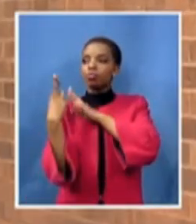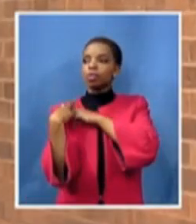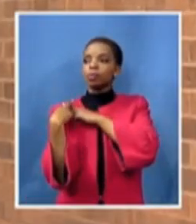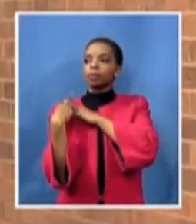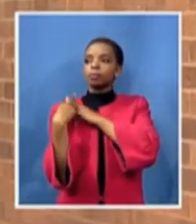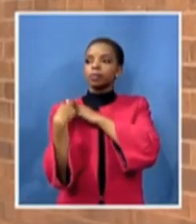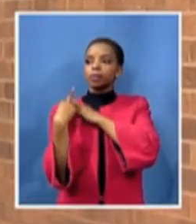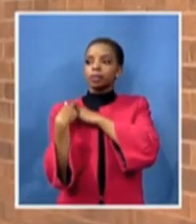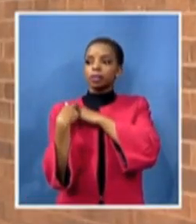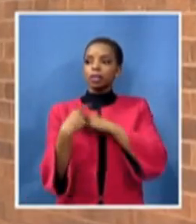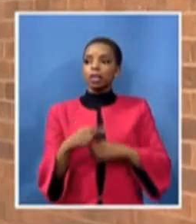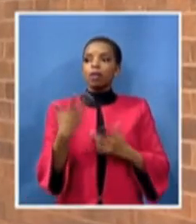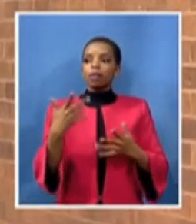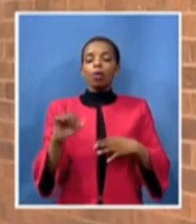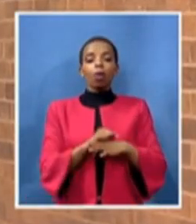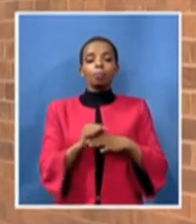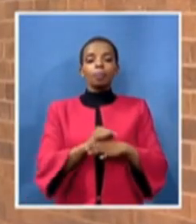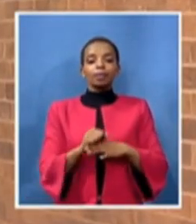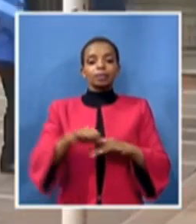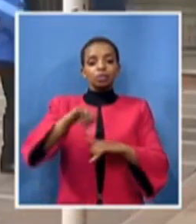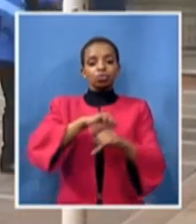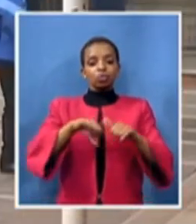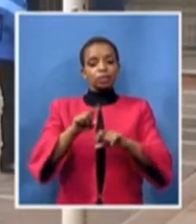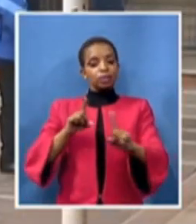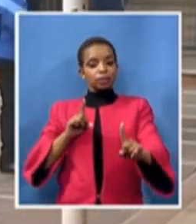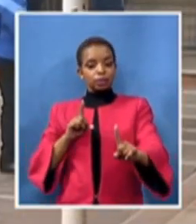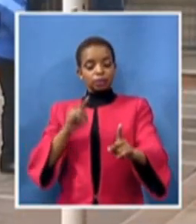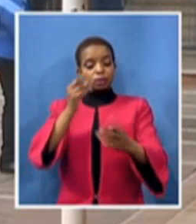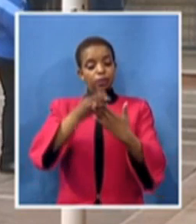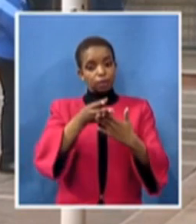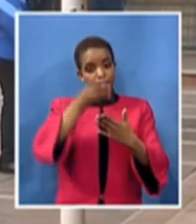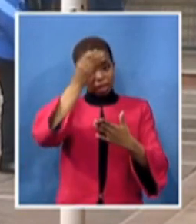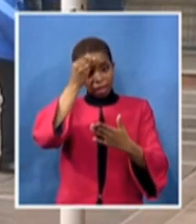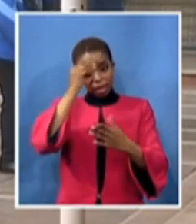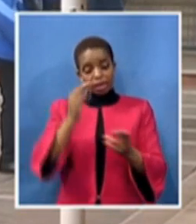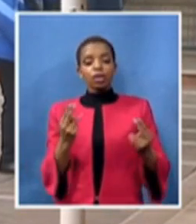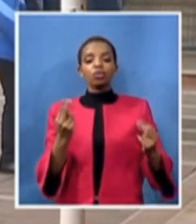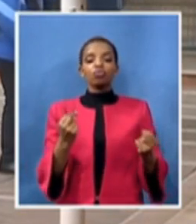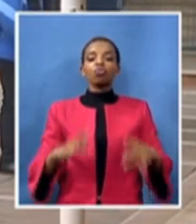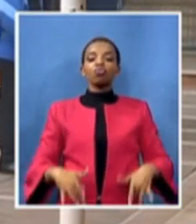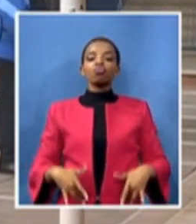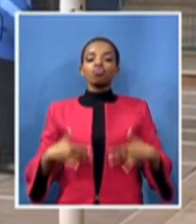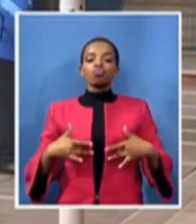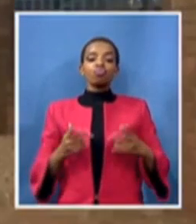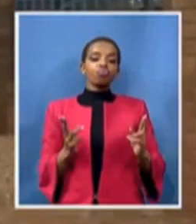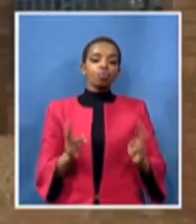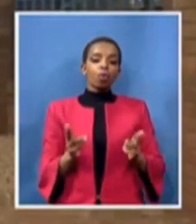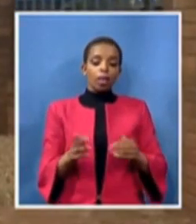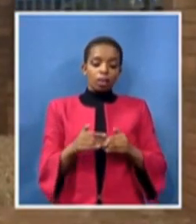live a new normal. In that way, we will have done justice to the legacy of Mashinini,